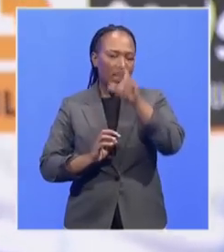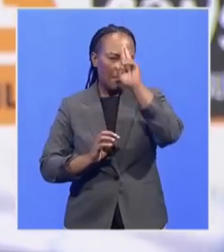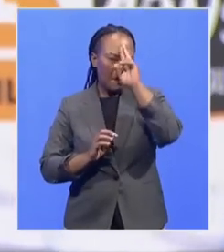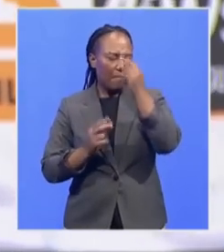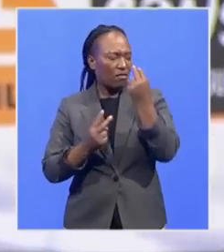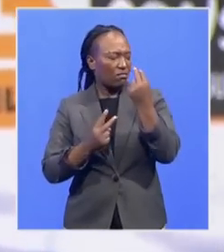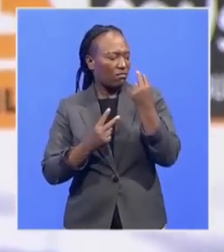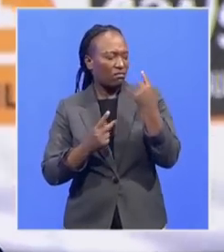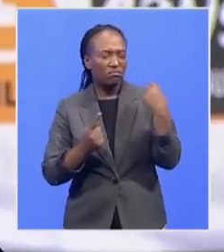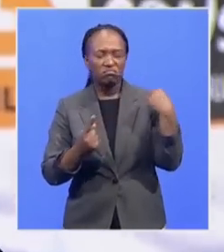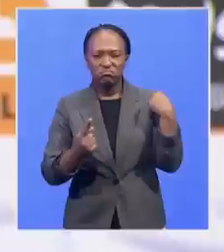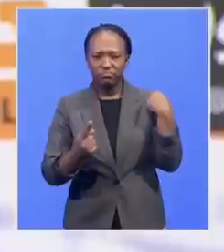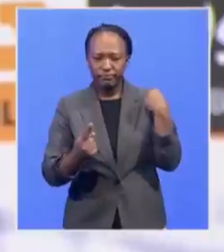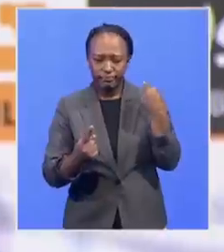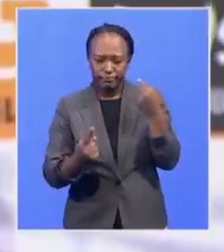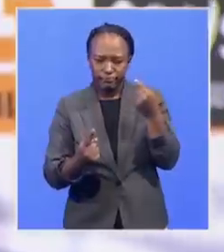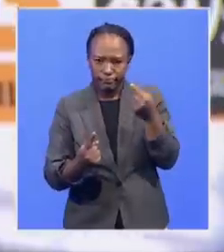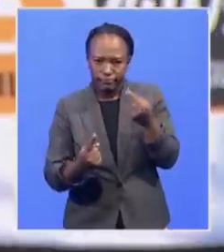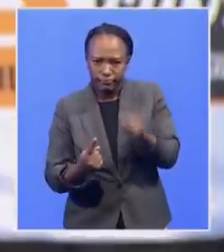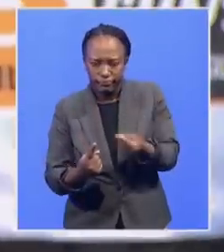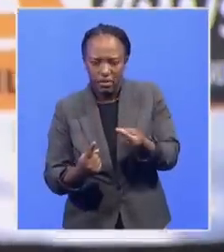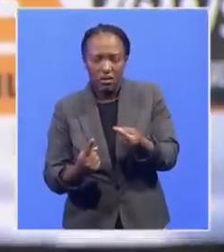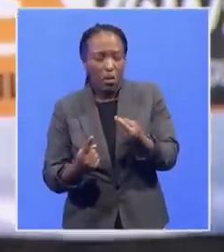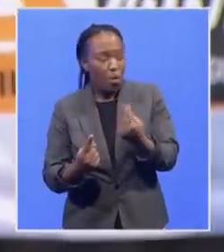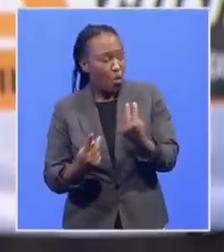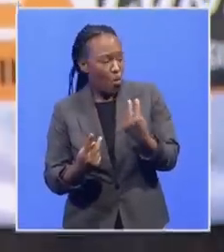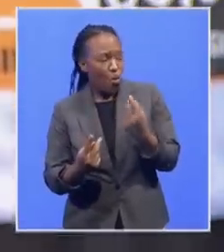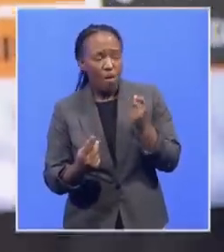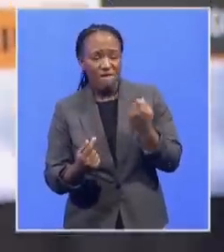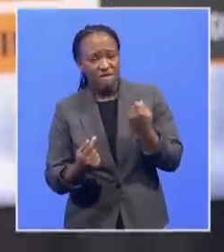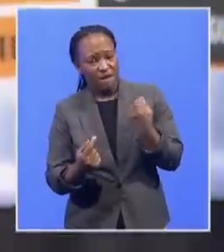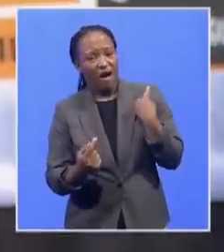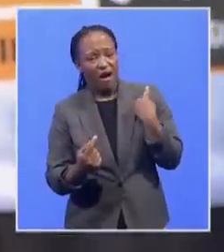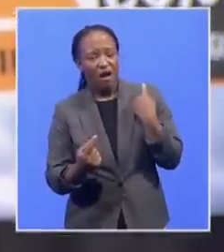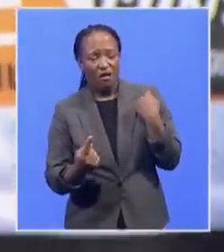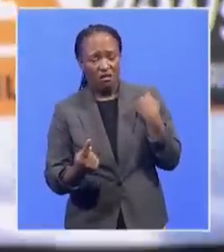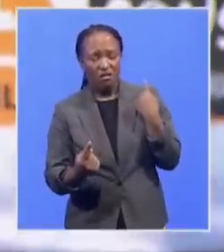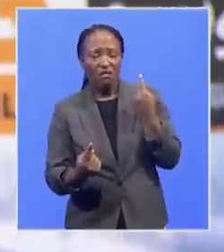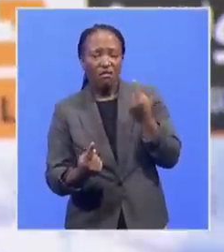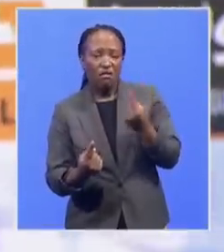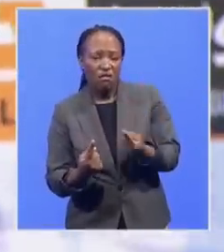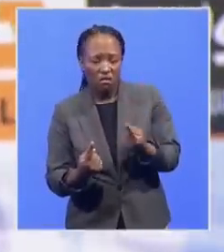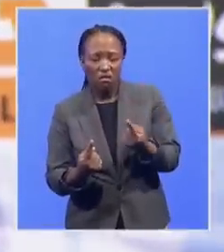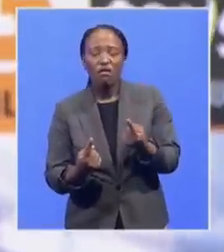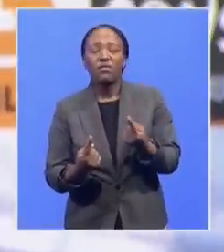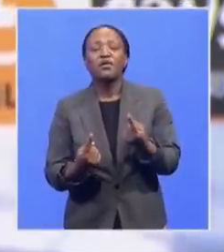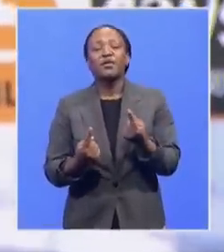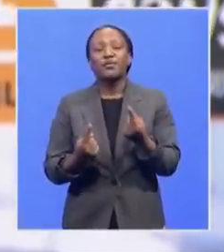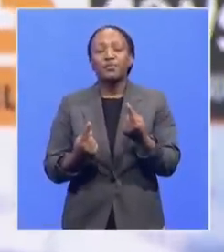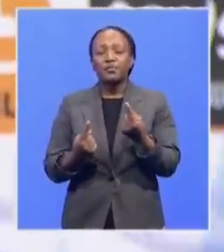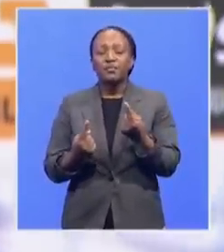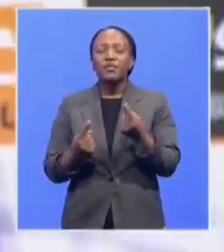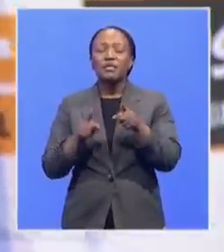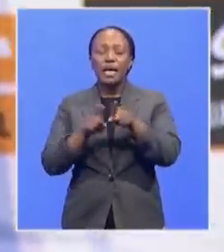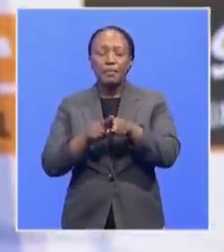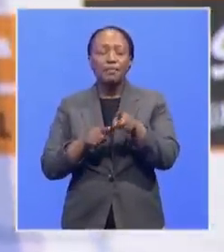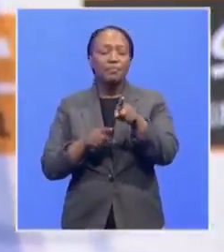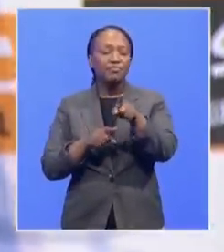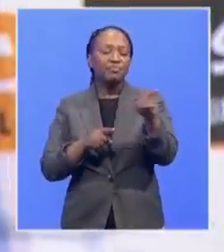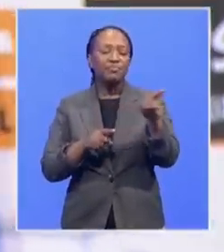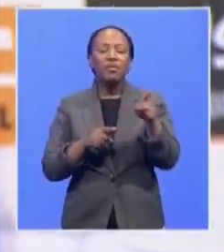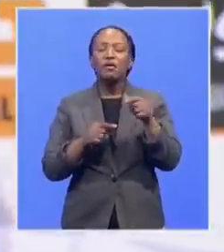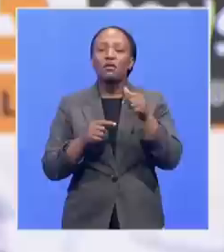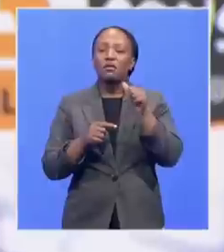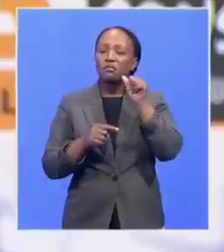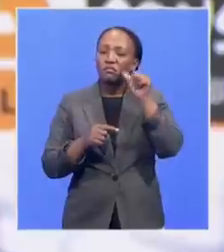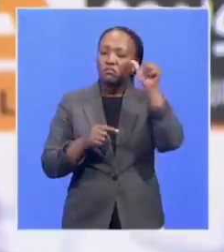come. Let us take counsel from our elders amongst us, understanding that it